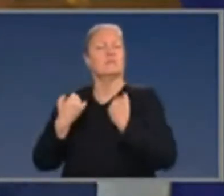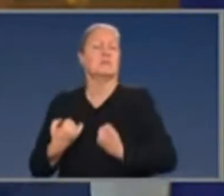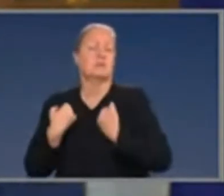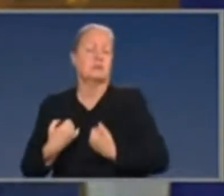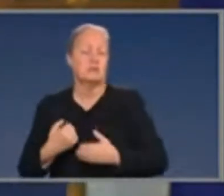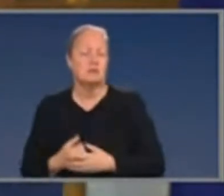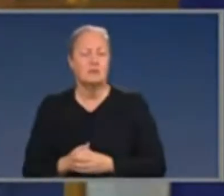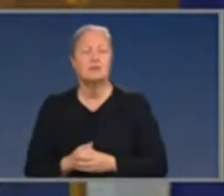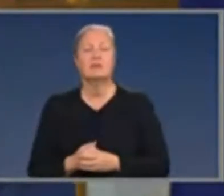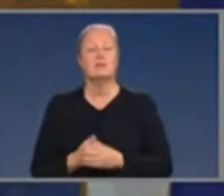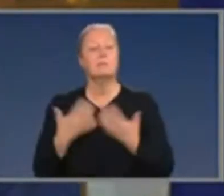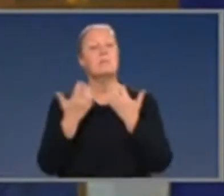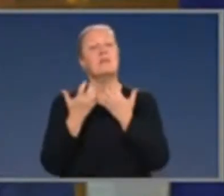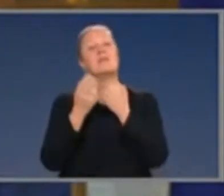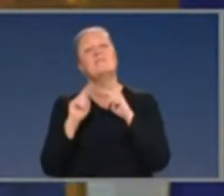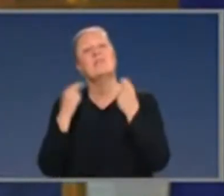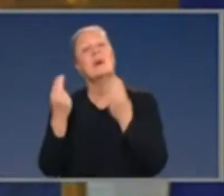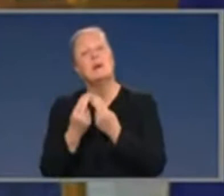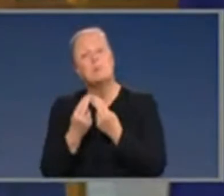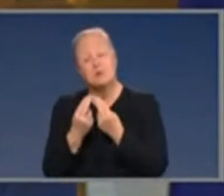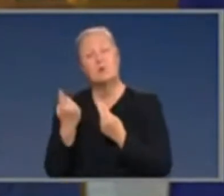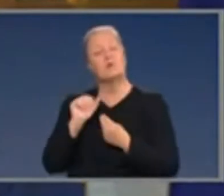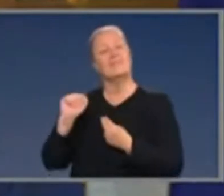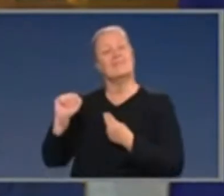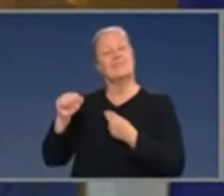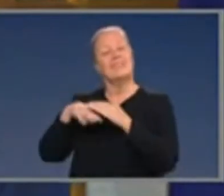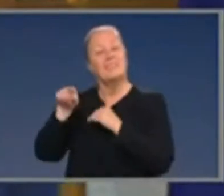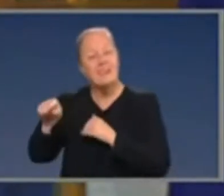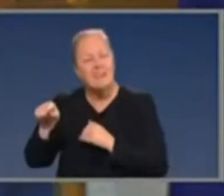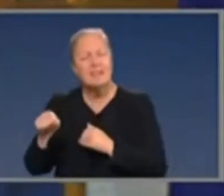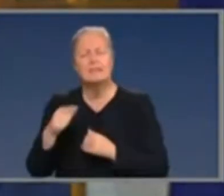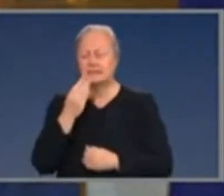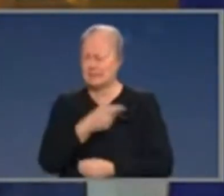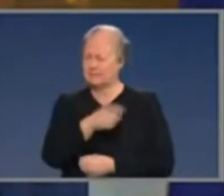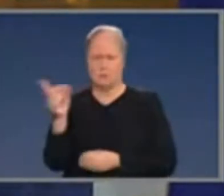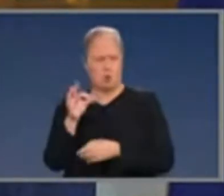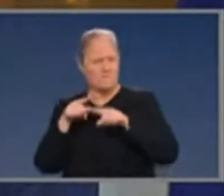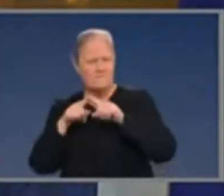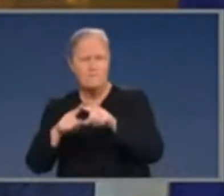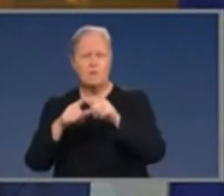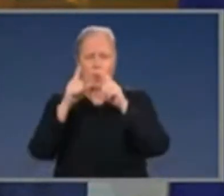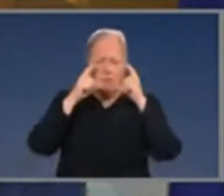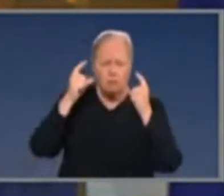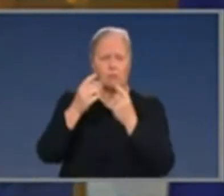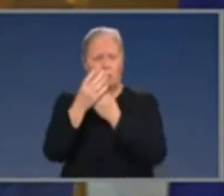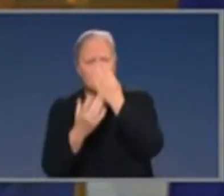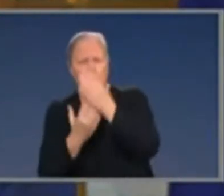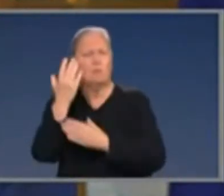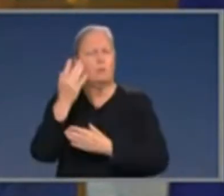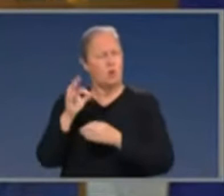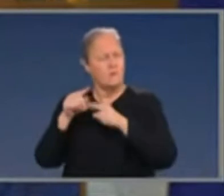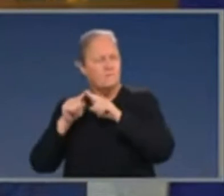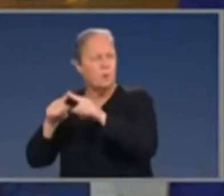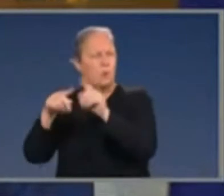often, families have said that sometimes they've observed breaches, and we will look into any issue in the